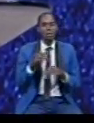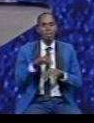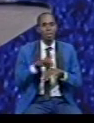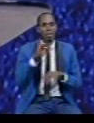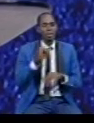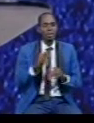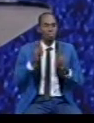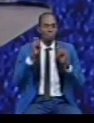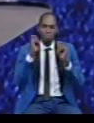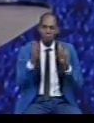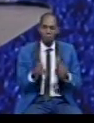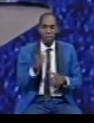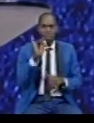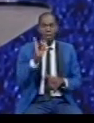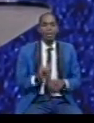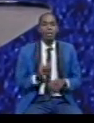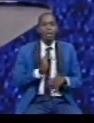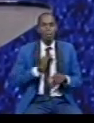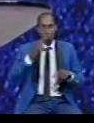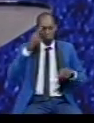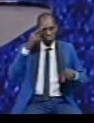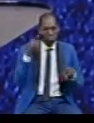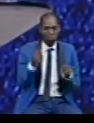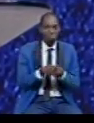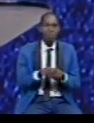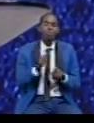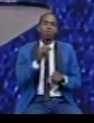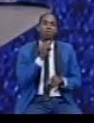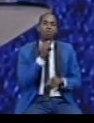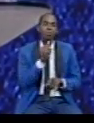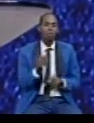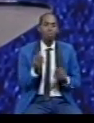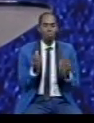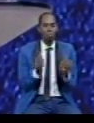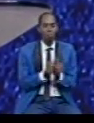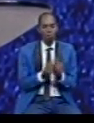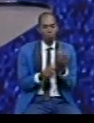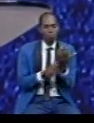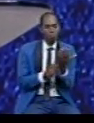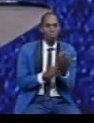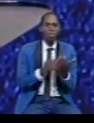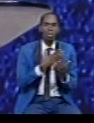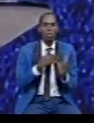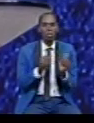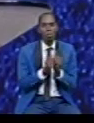immediately I conferred not with flesh